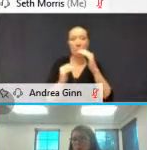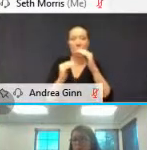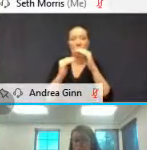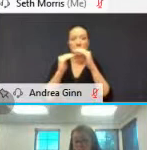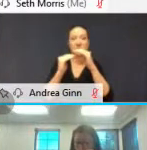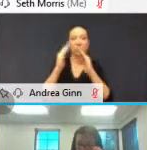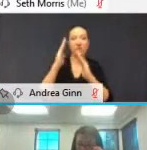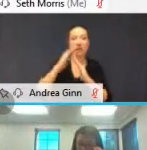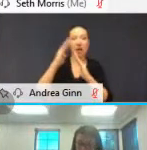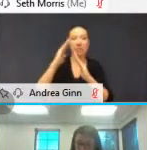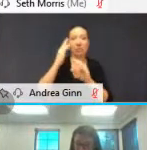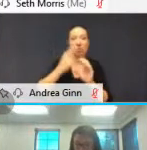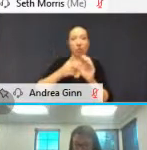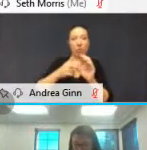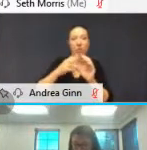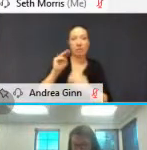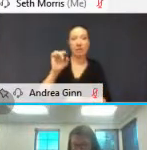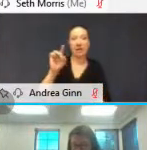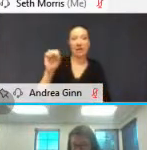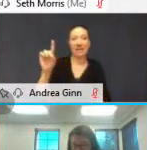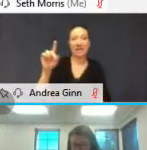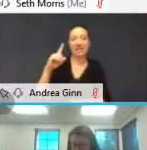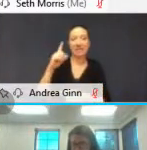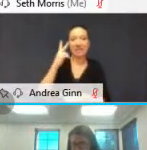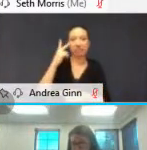that the Medicaid program has seen in recent years.